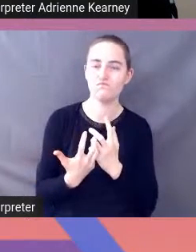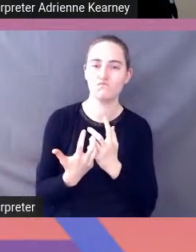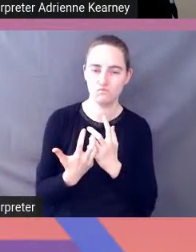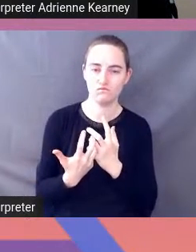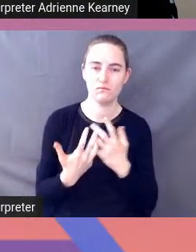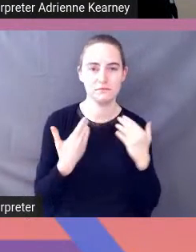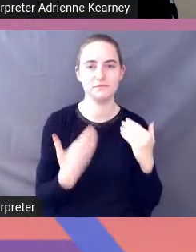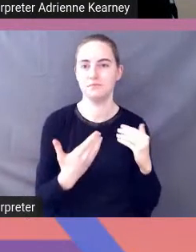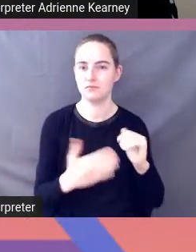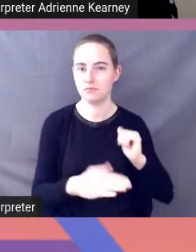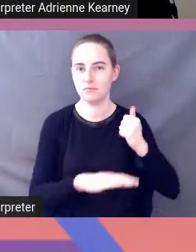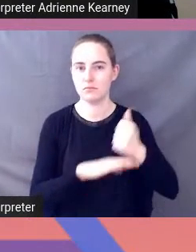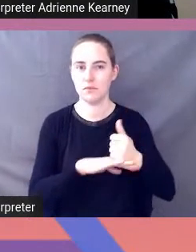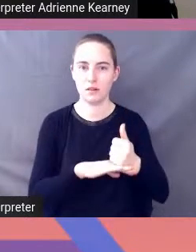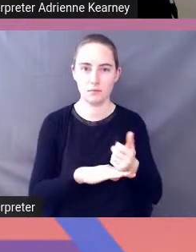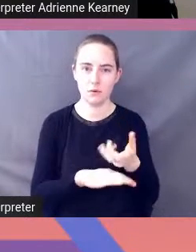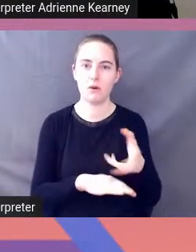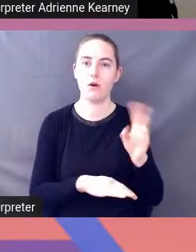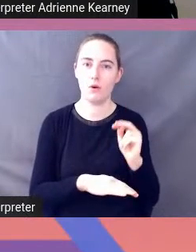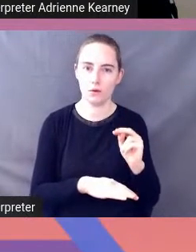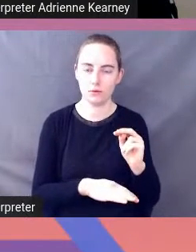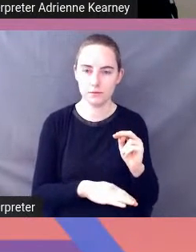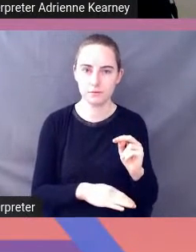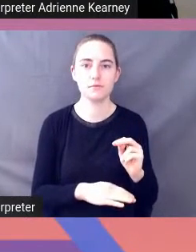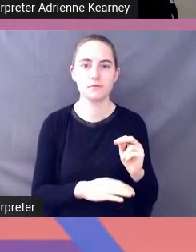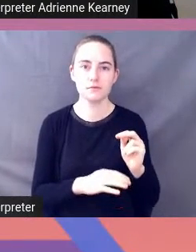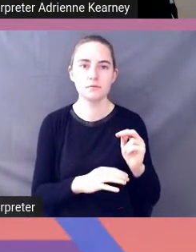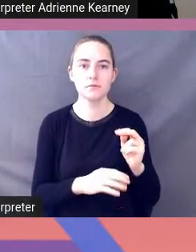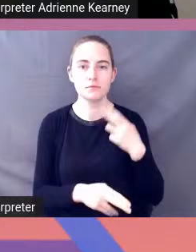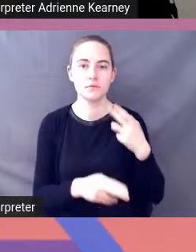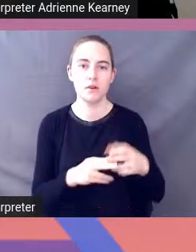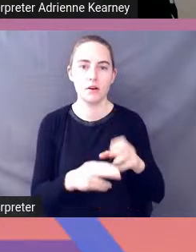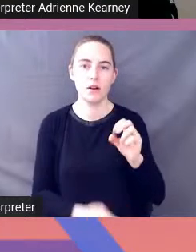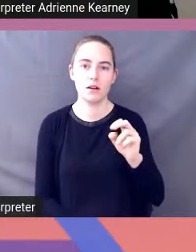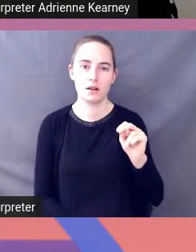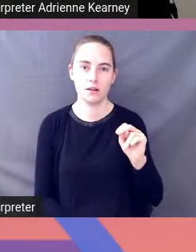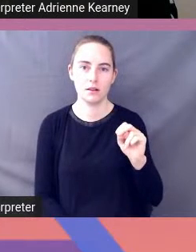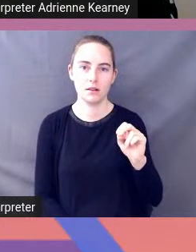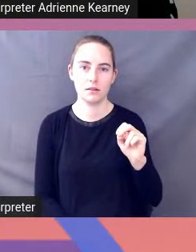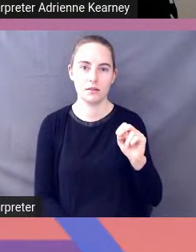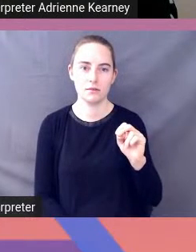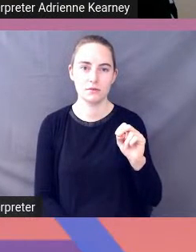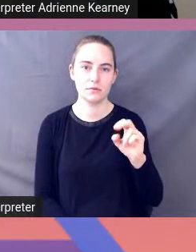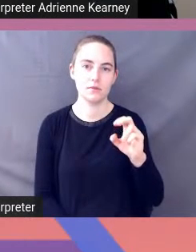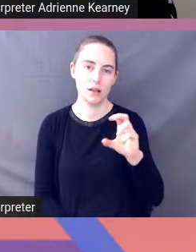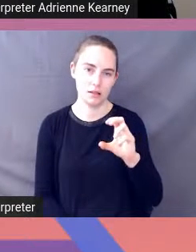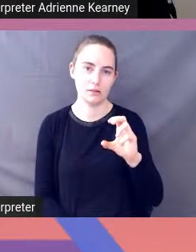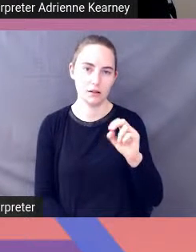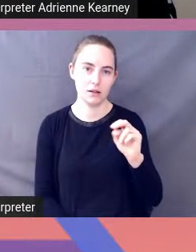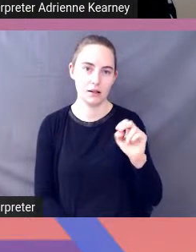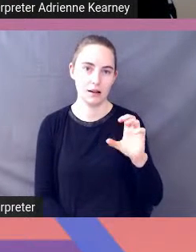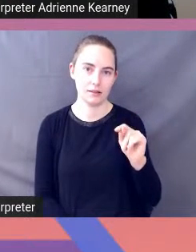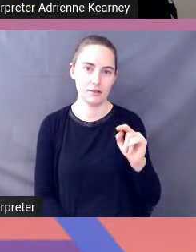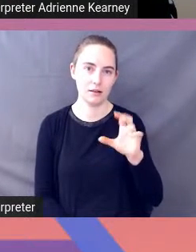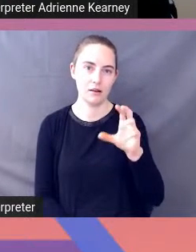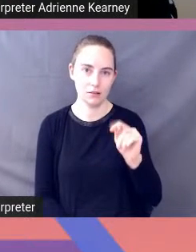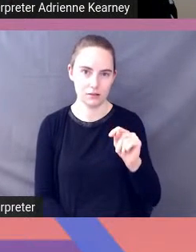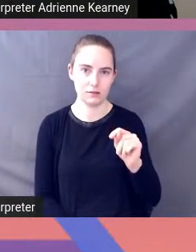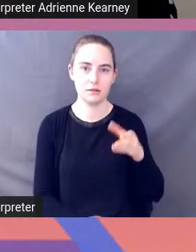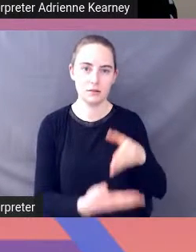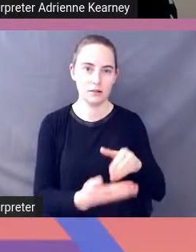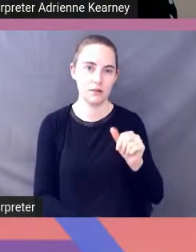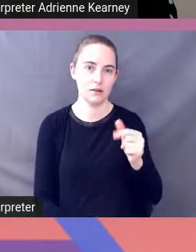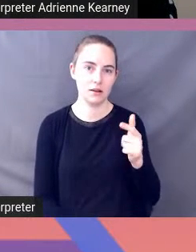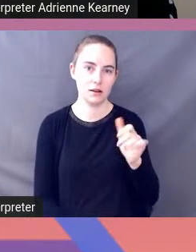own organization called Connecticut Against Brutality, which is basically just a bunch of young Black women and